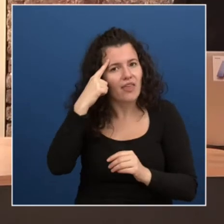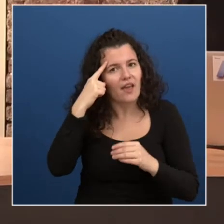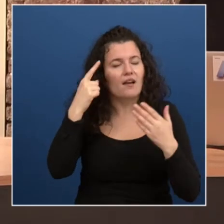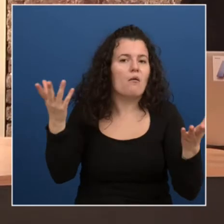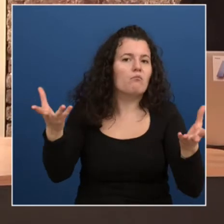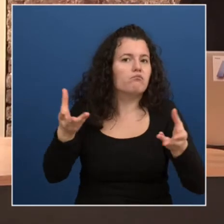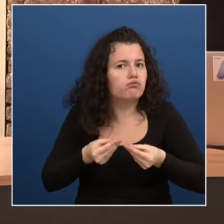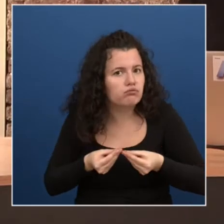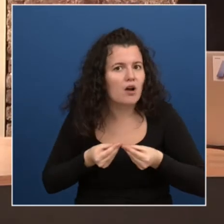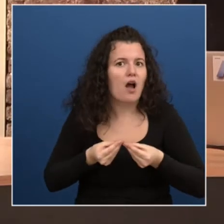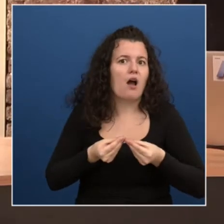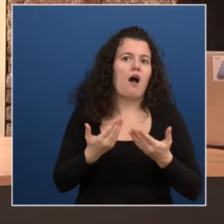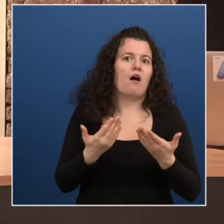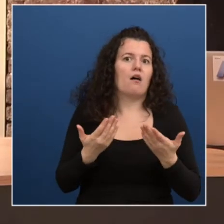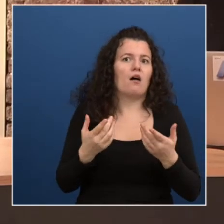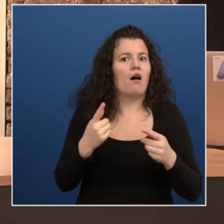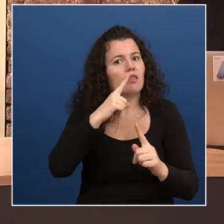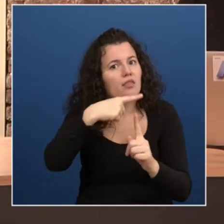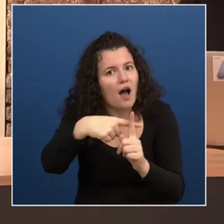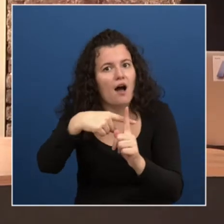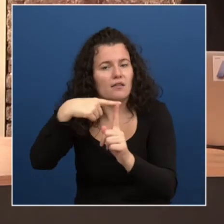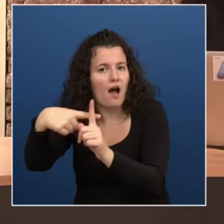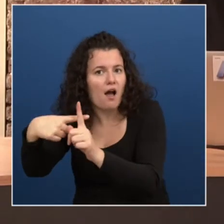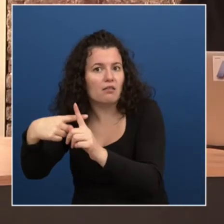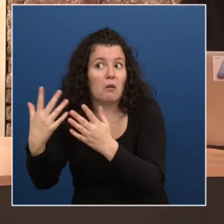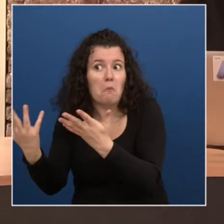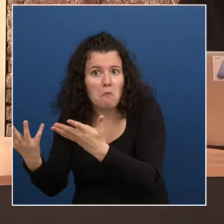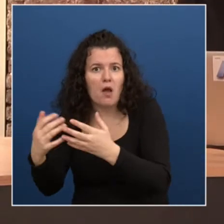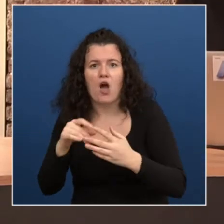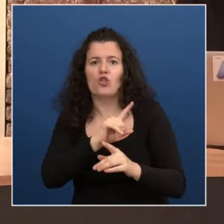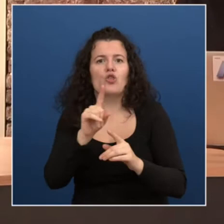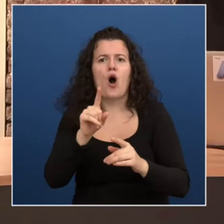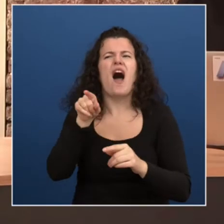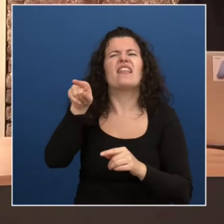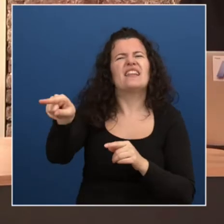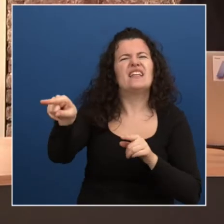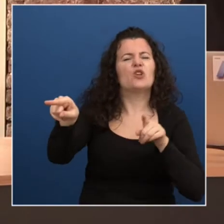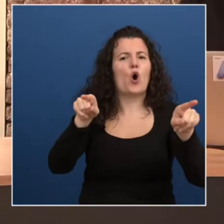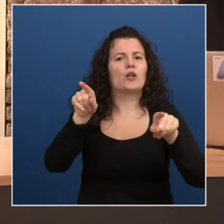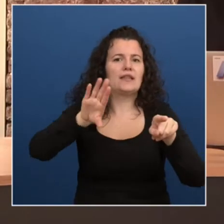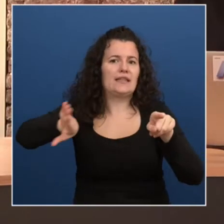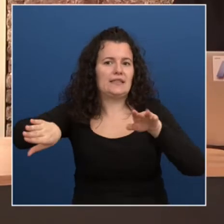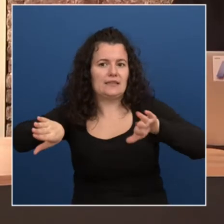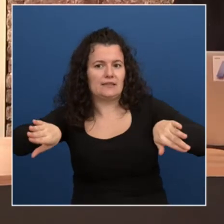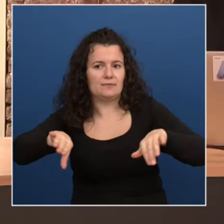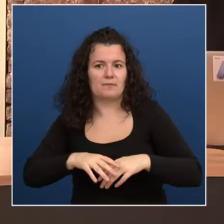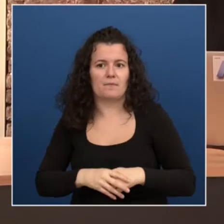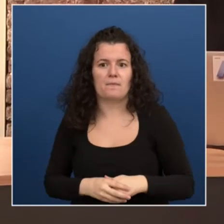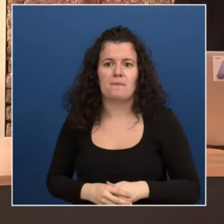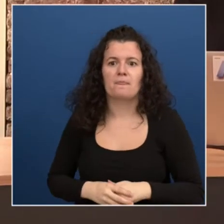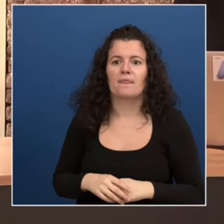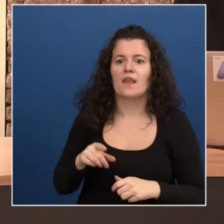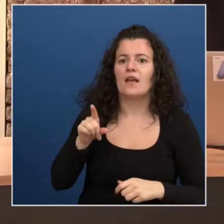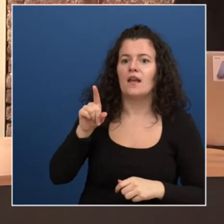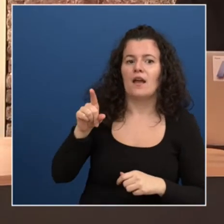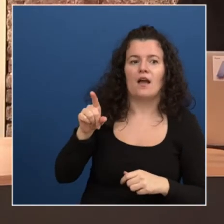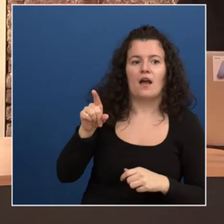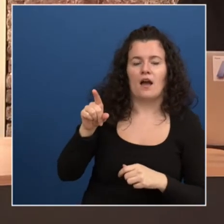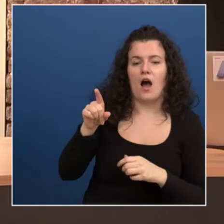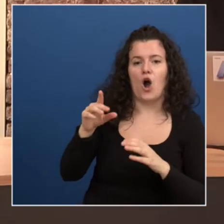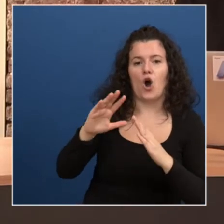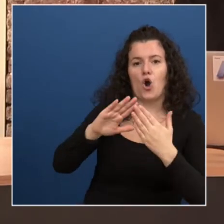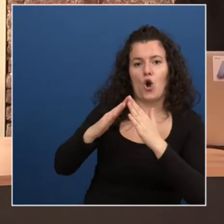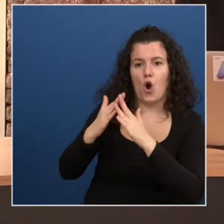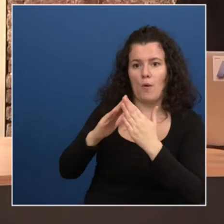whole. And my friend Dux, Raymond Sai, is also a community member. He lives in the States. Has a whole great talk